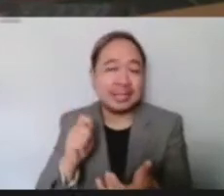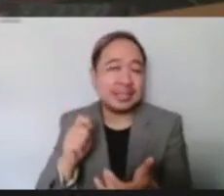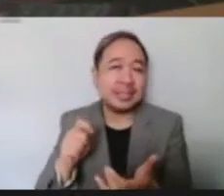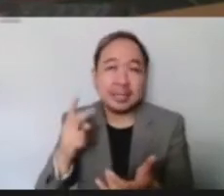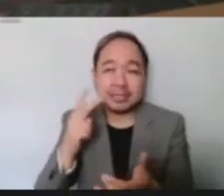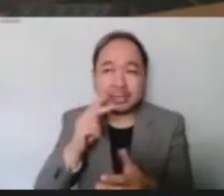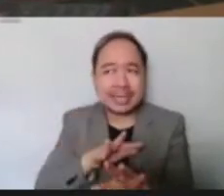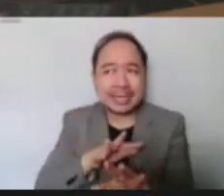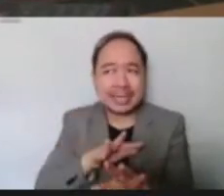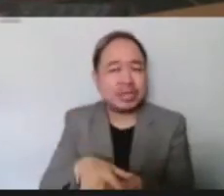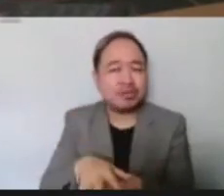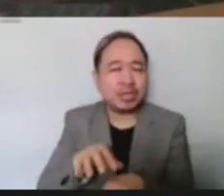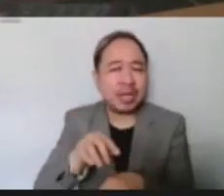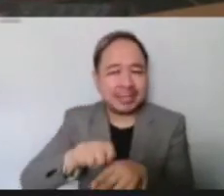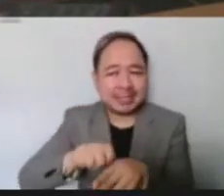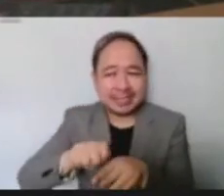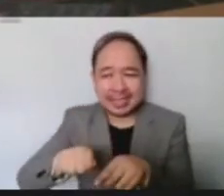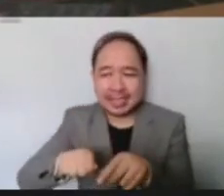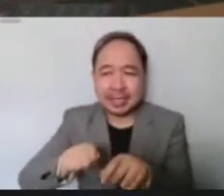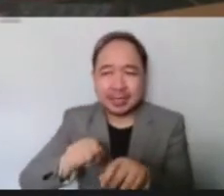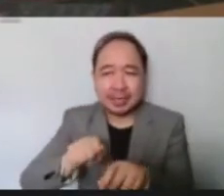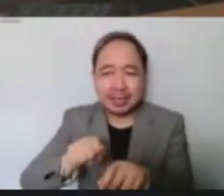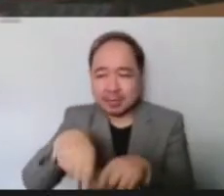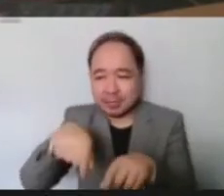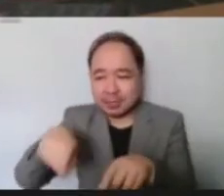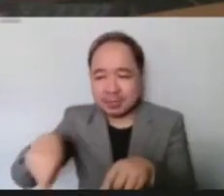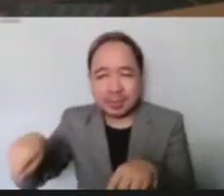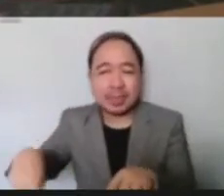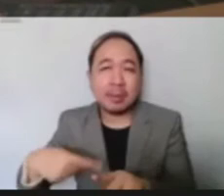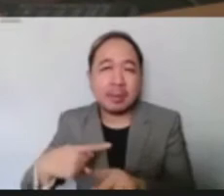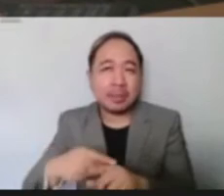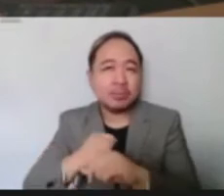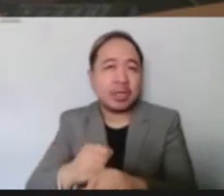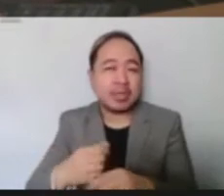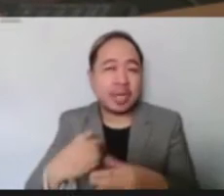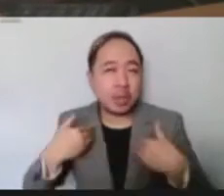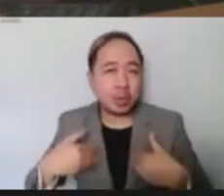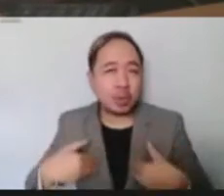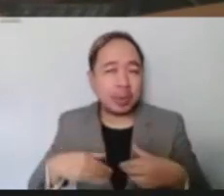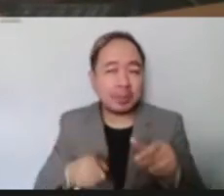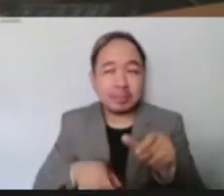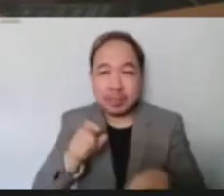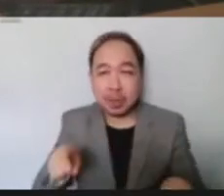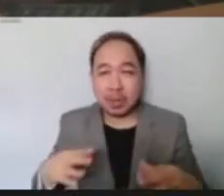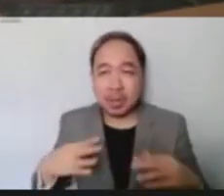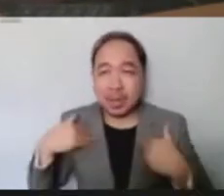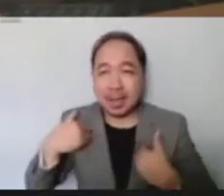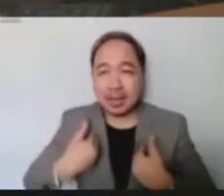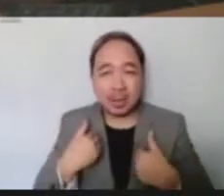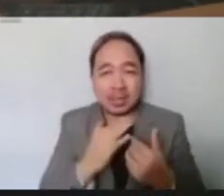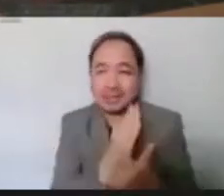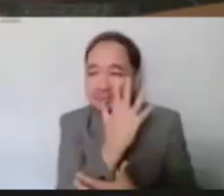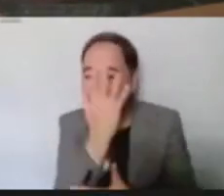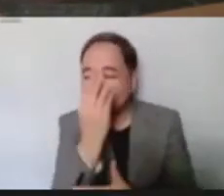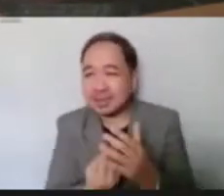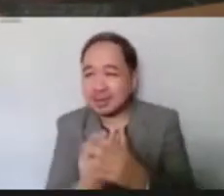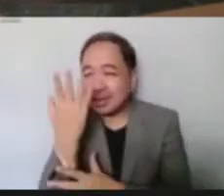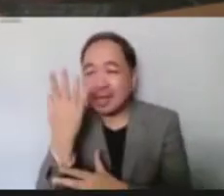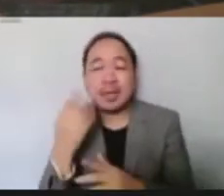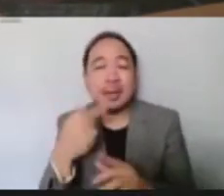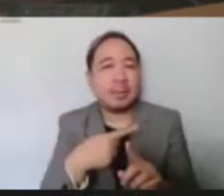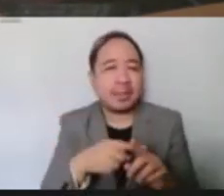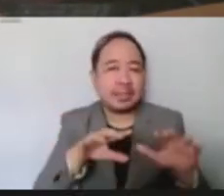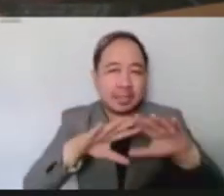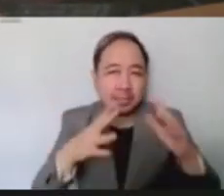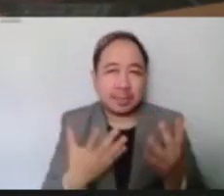food security and protecting the human being species ecosystem and Planet last but not the least we look forward to